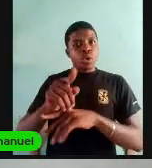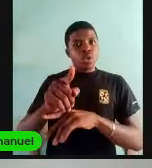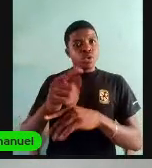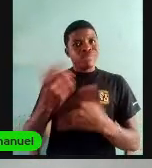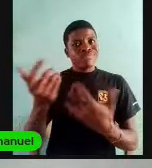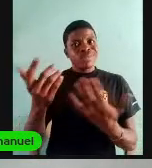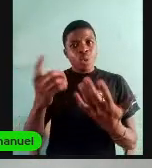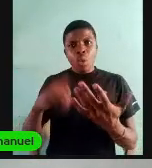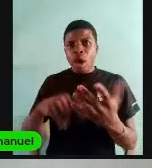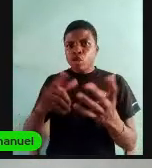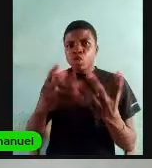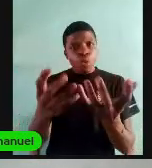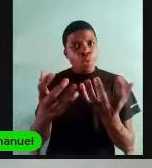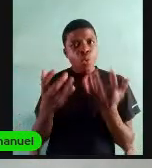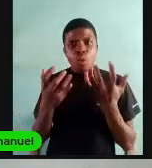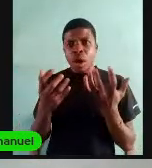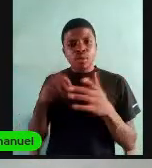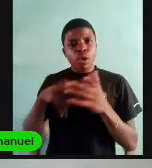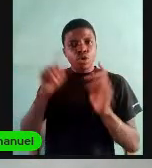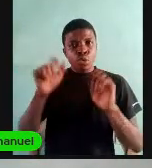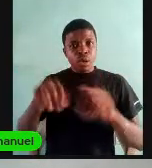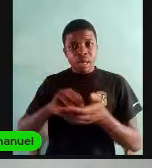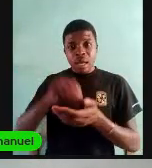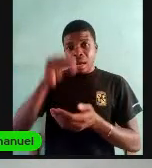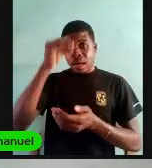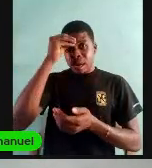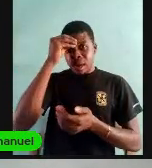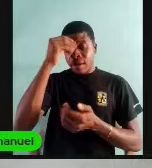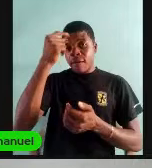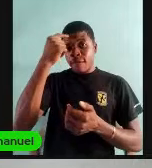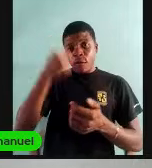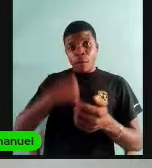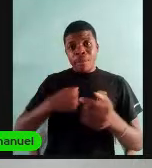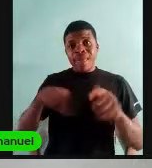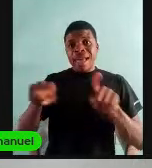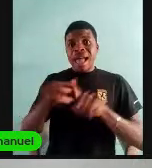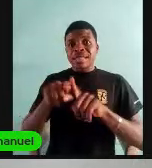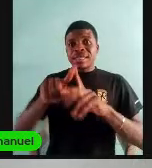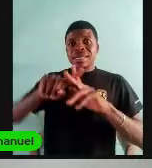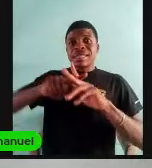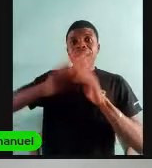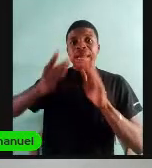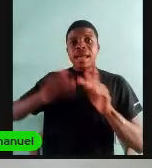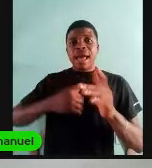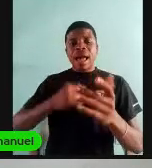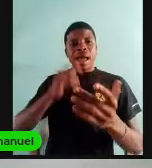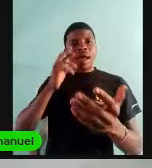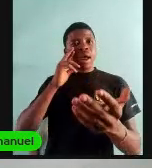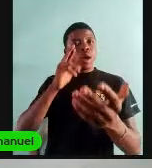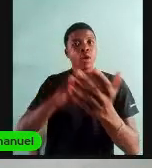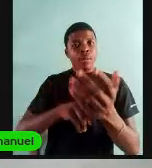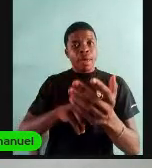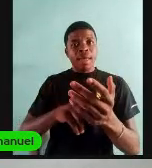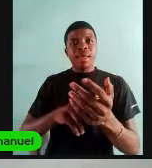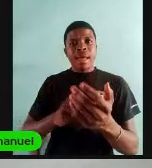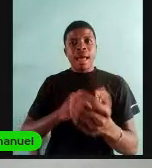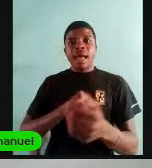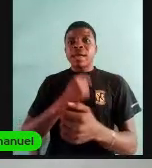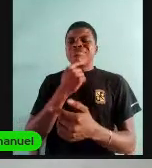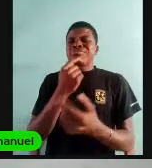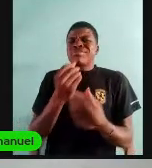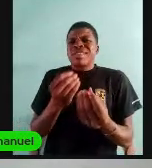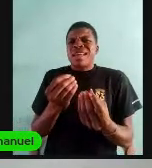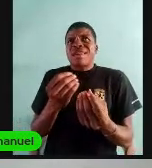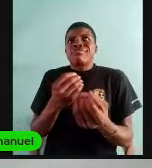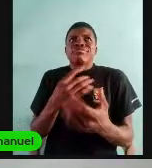or Scratch. So I'll recommend Scratch. Then later on we can now start, we can leave Python for now, although Python is cool.